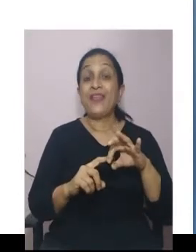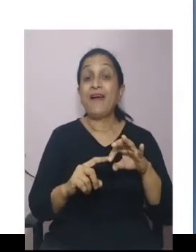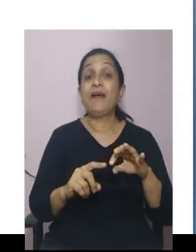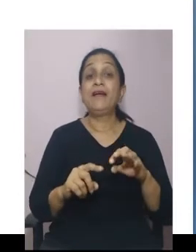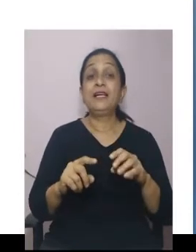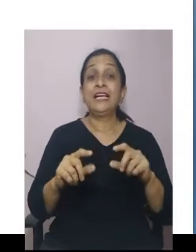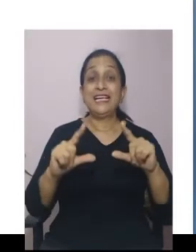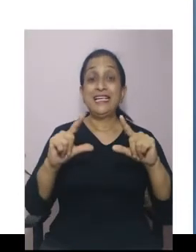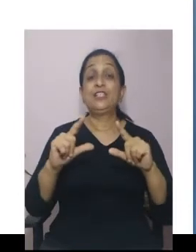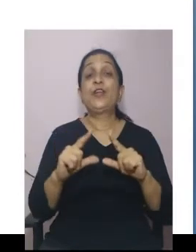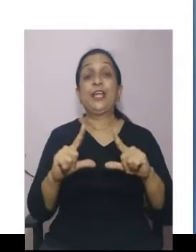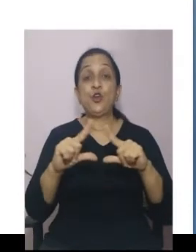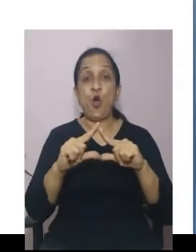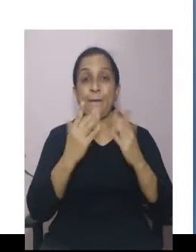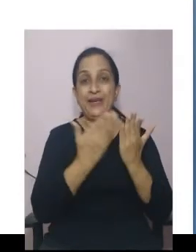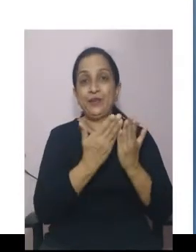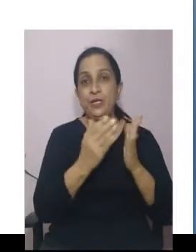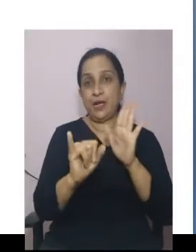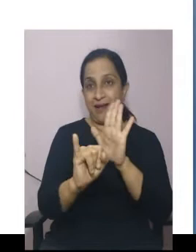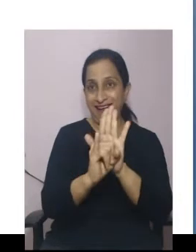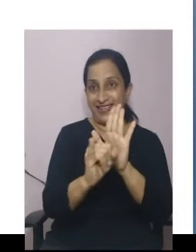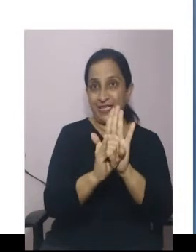identities in trigonometry to be proved.